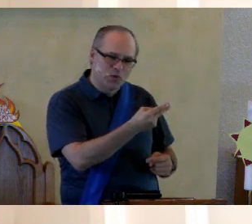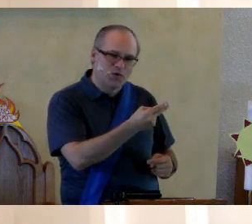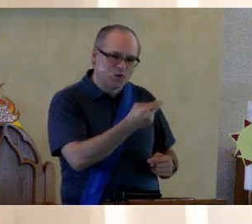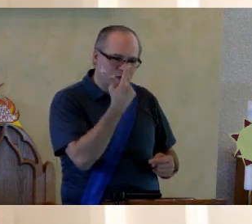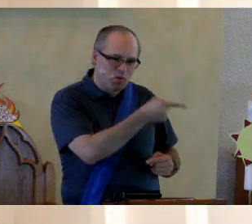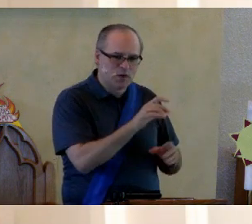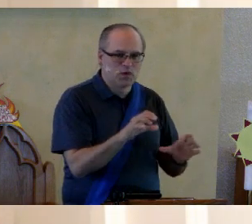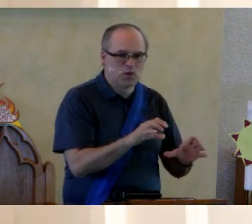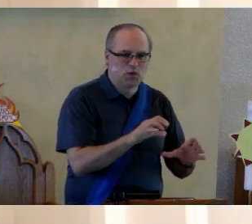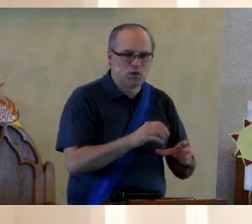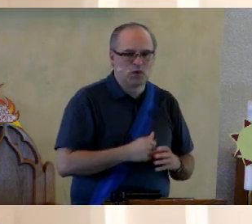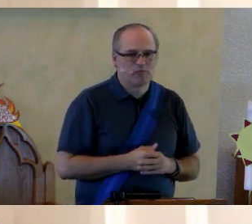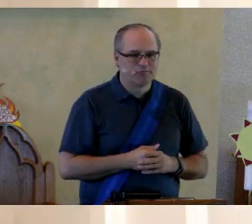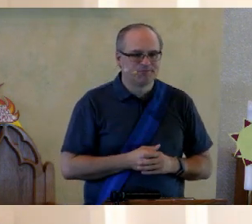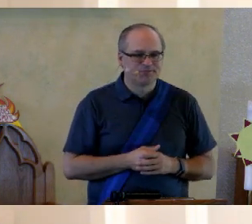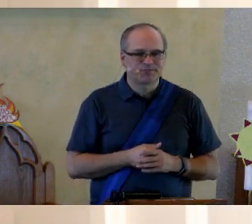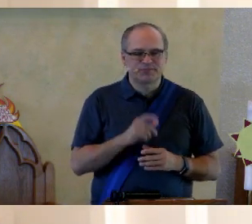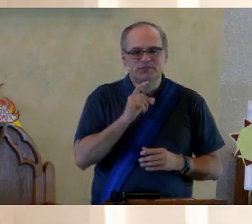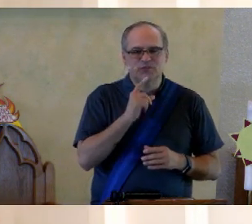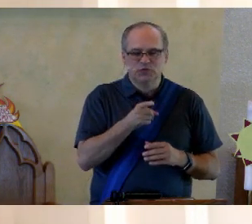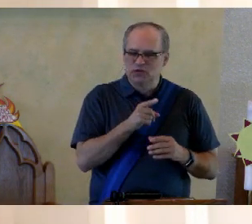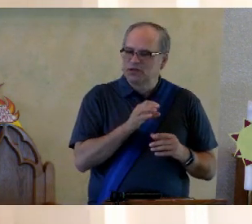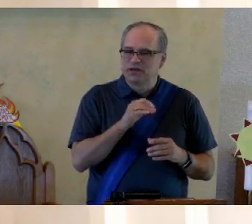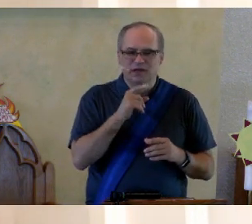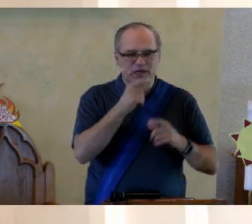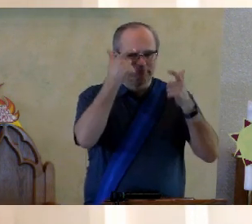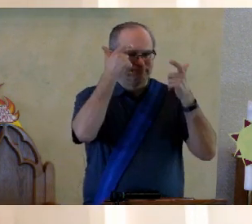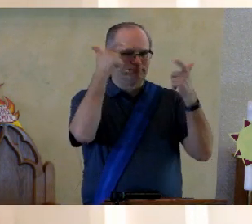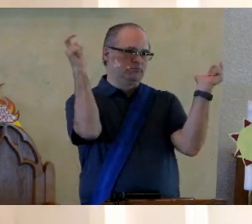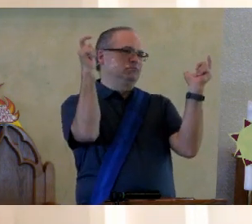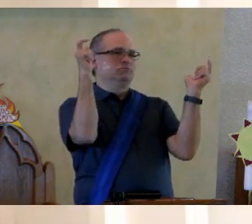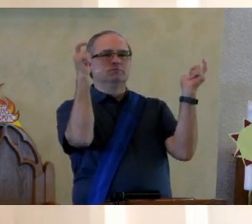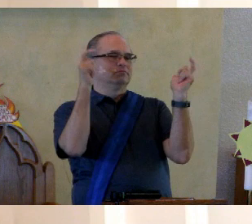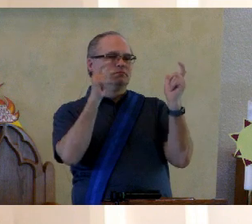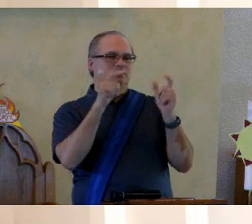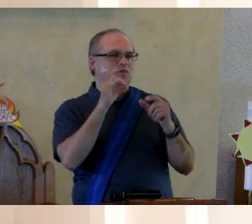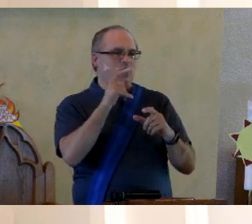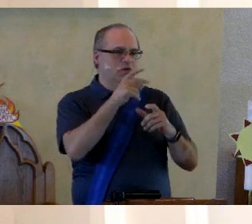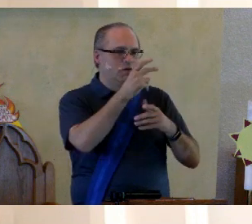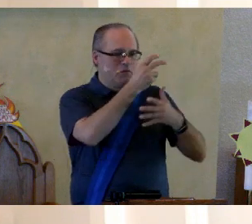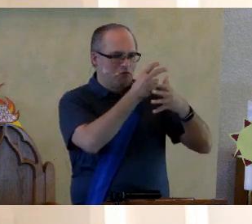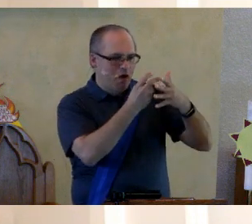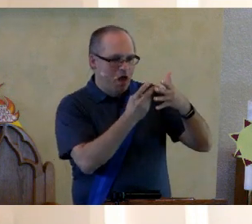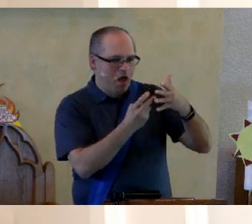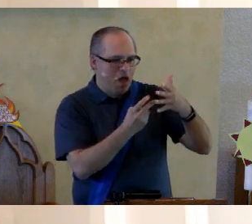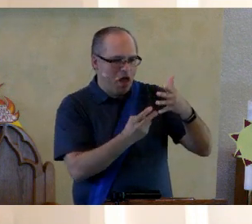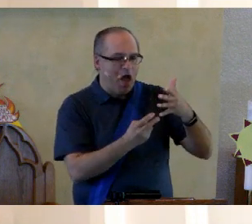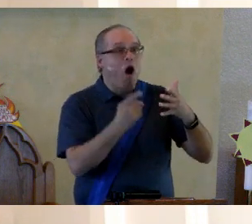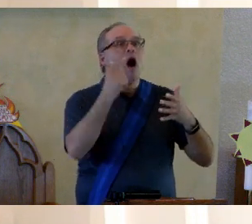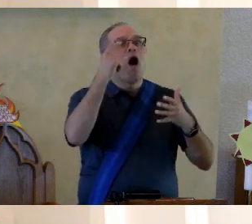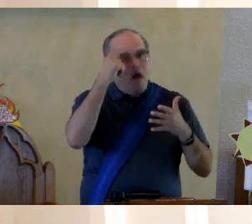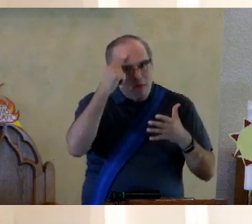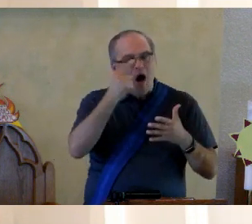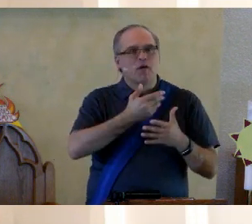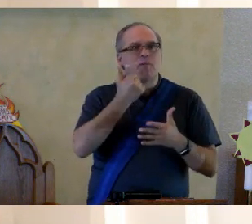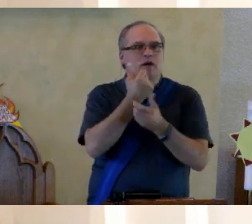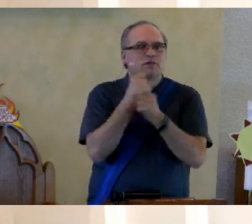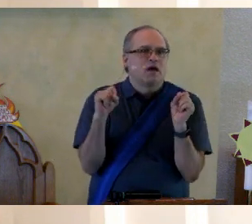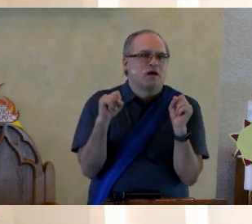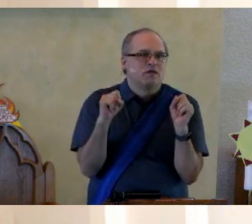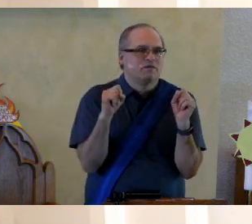A delay tactic cloaked in narcissism. Death by drowning would have secured for Jonah what he wanted from the moment